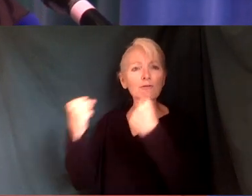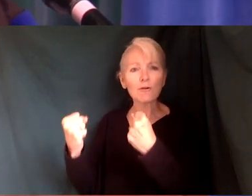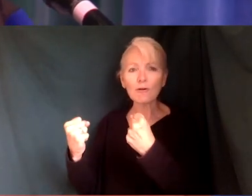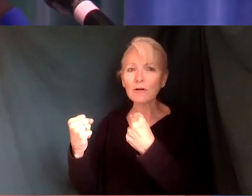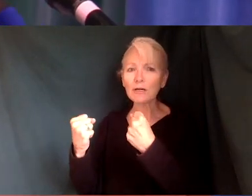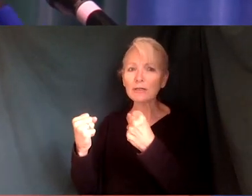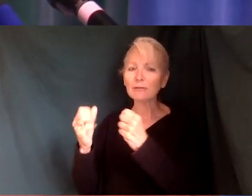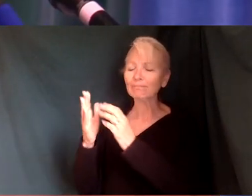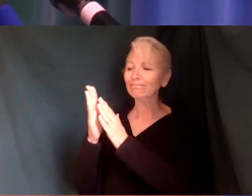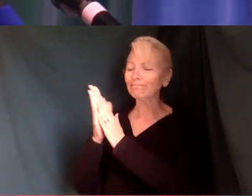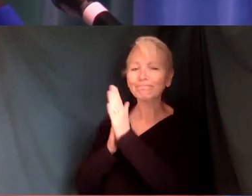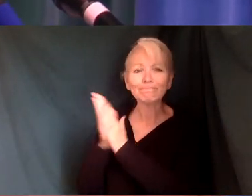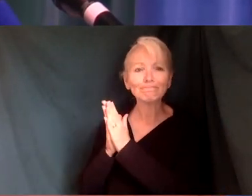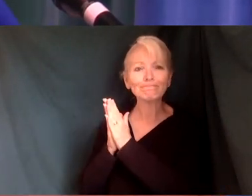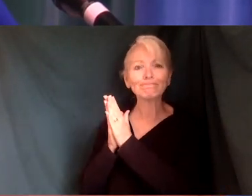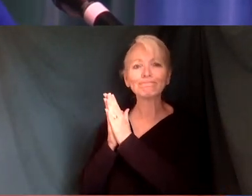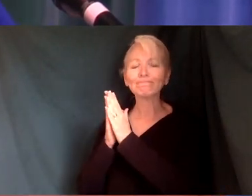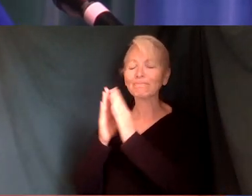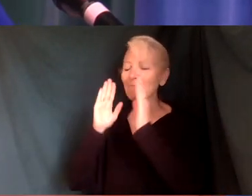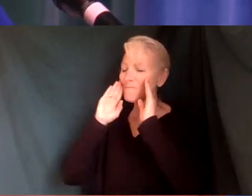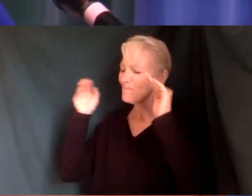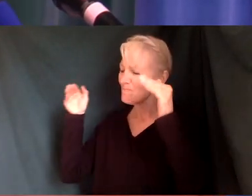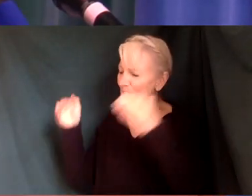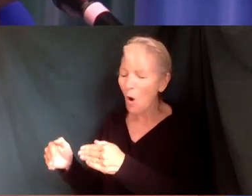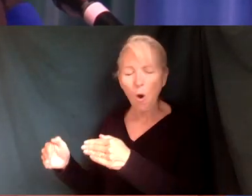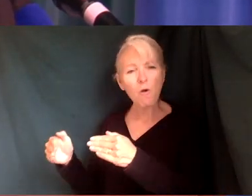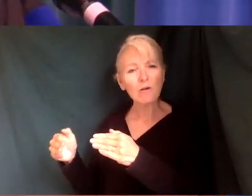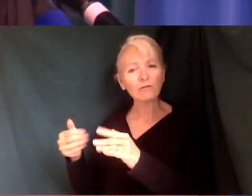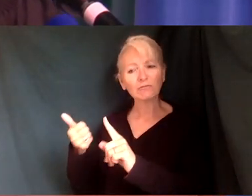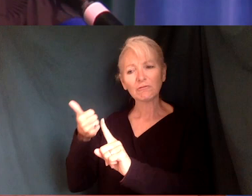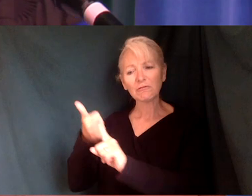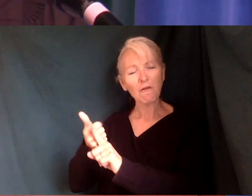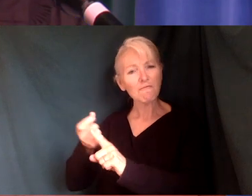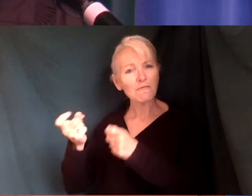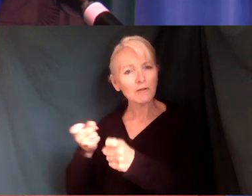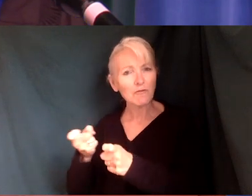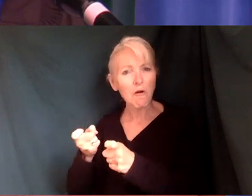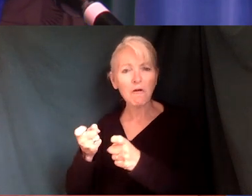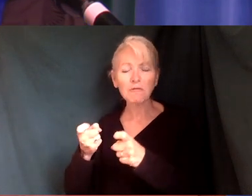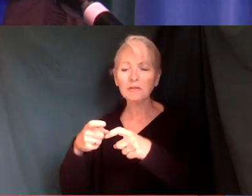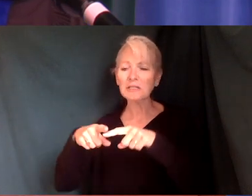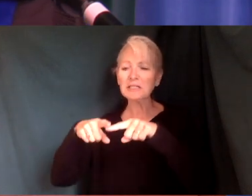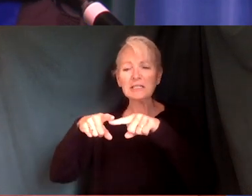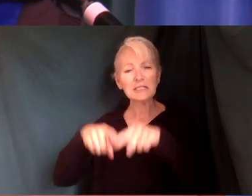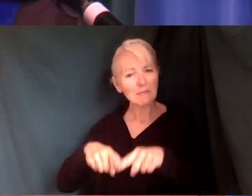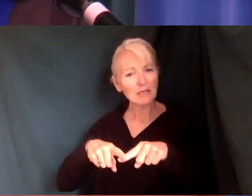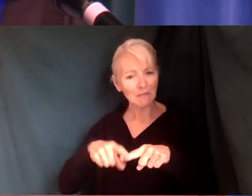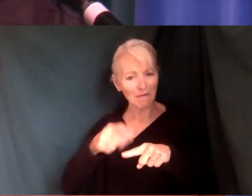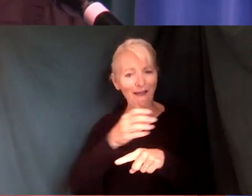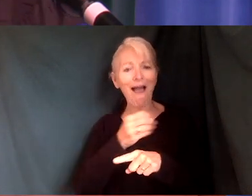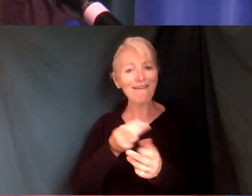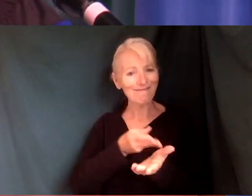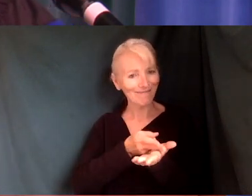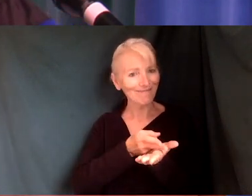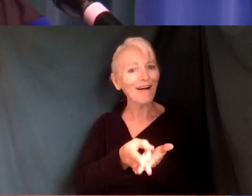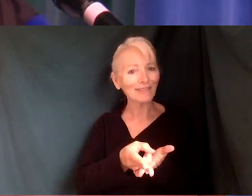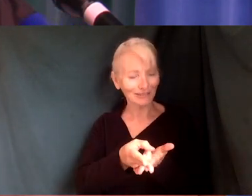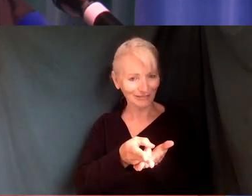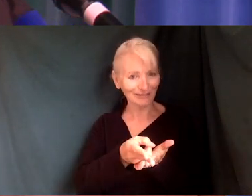courage, initiative, diligence, self-control, dependability, and